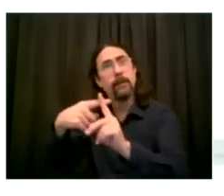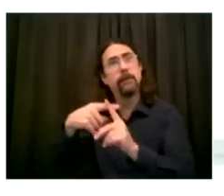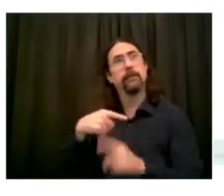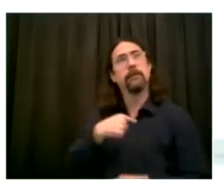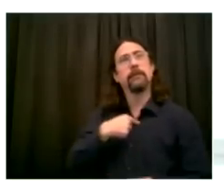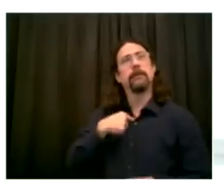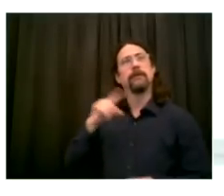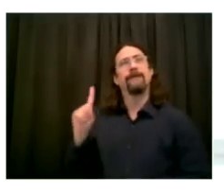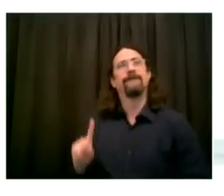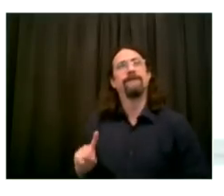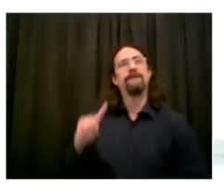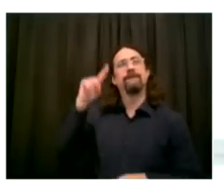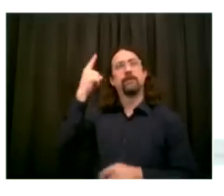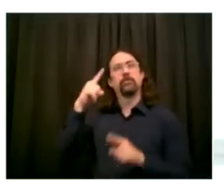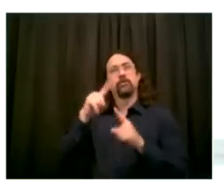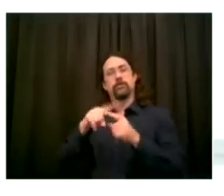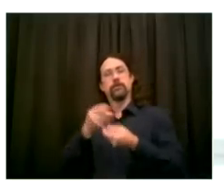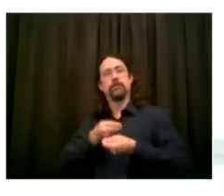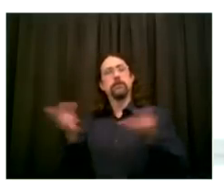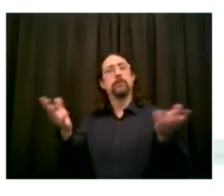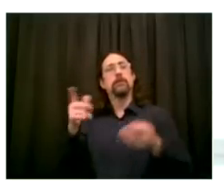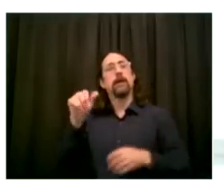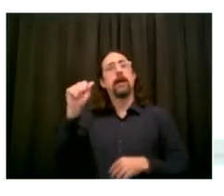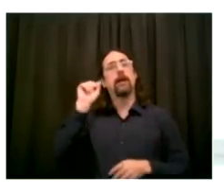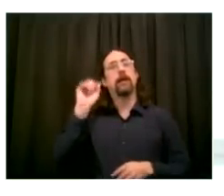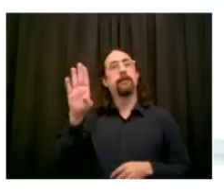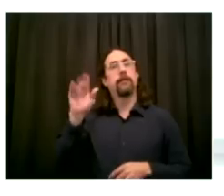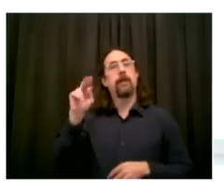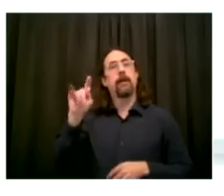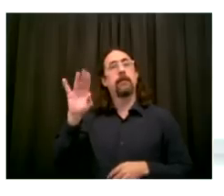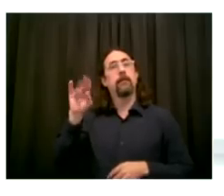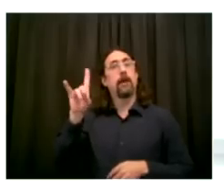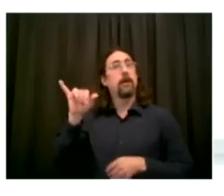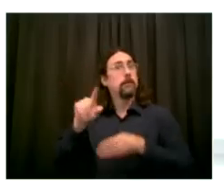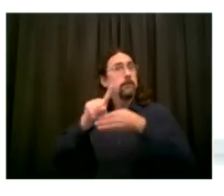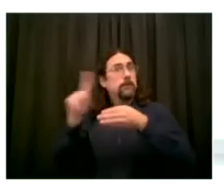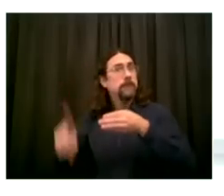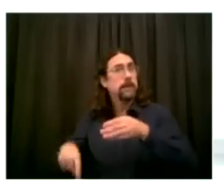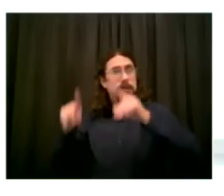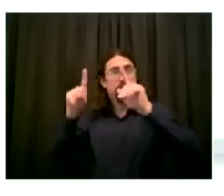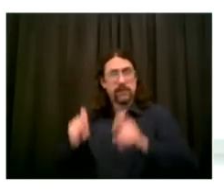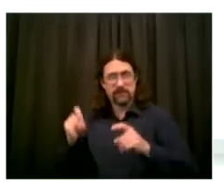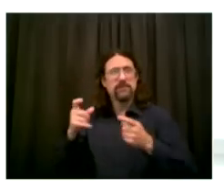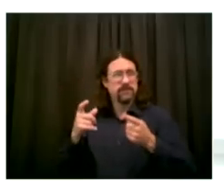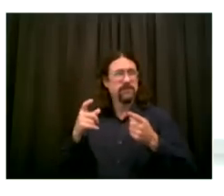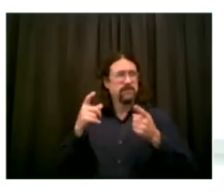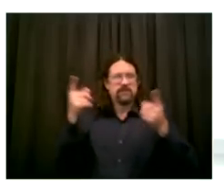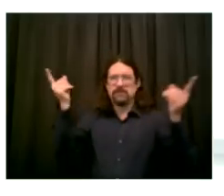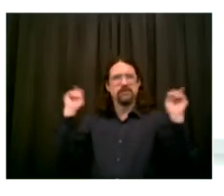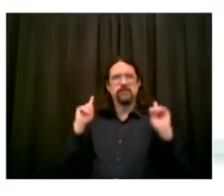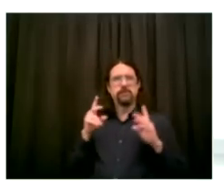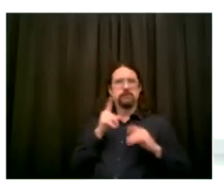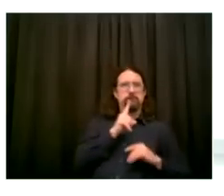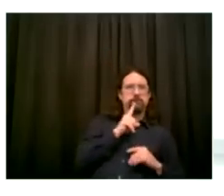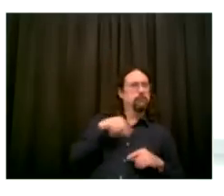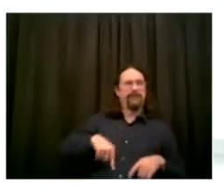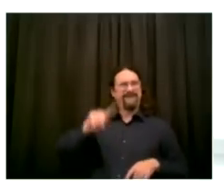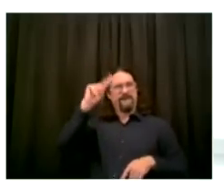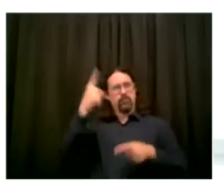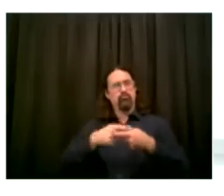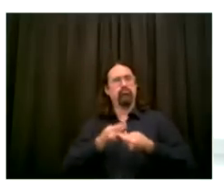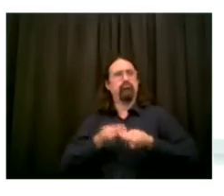do we think about sharing recent neighborhood level data? One of the things that we have been